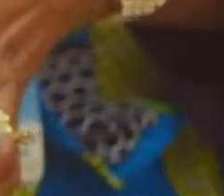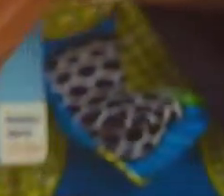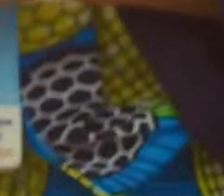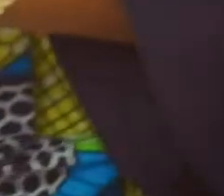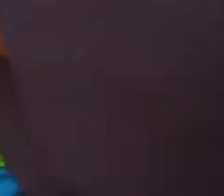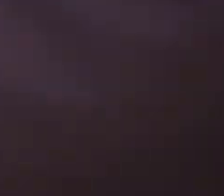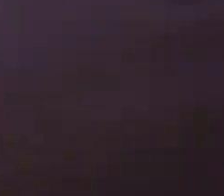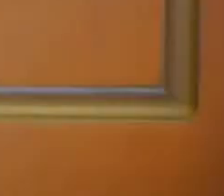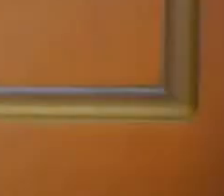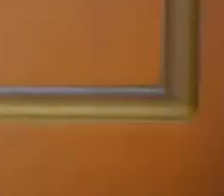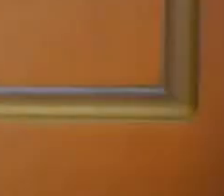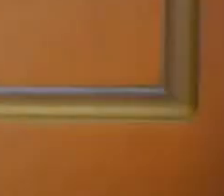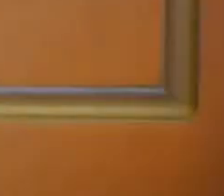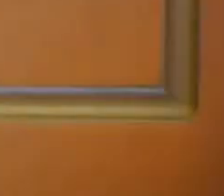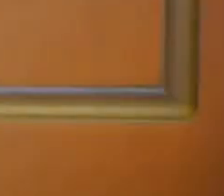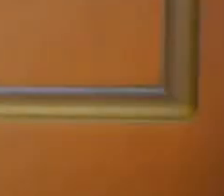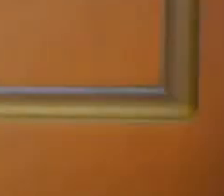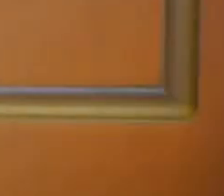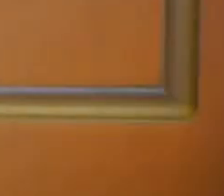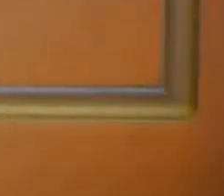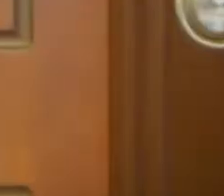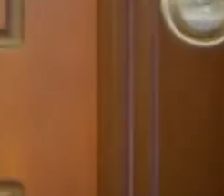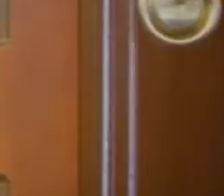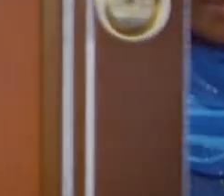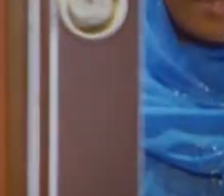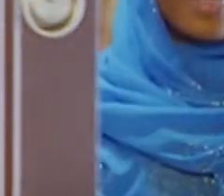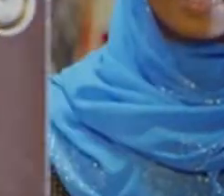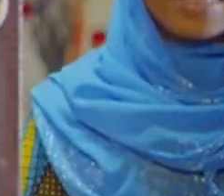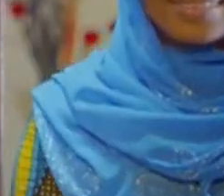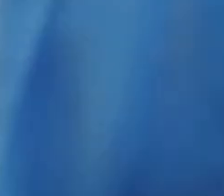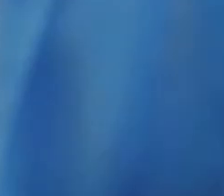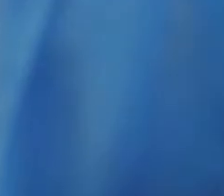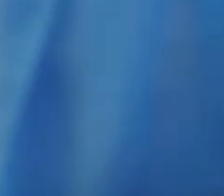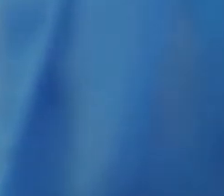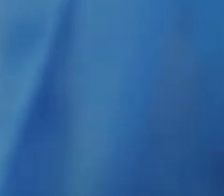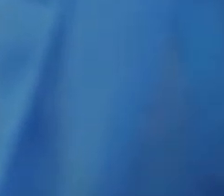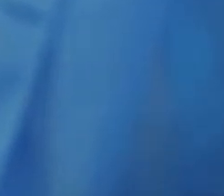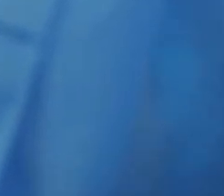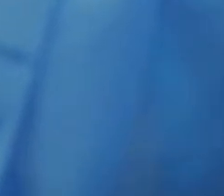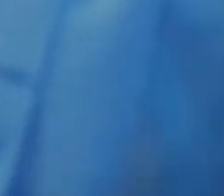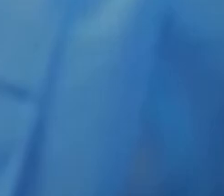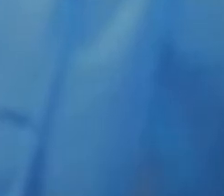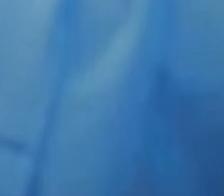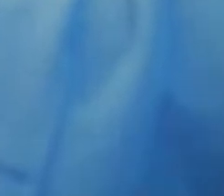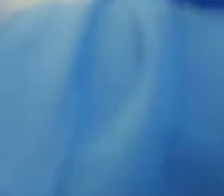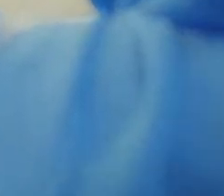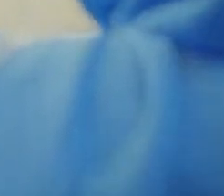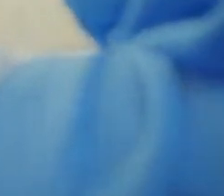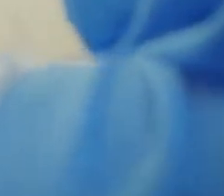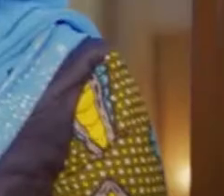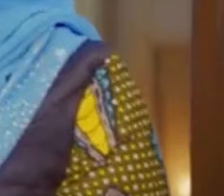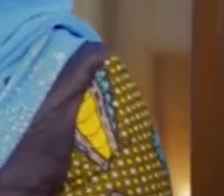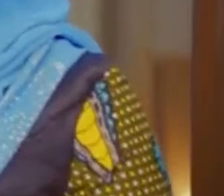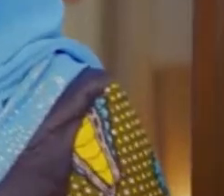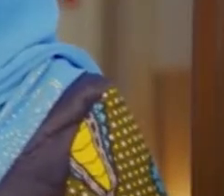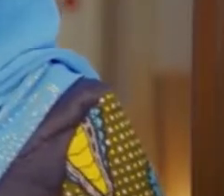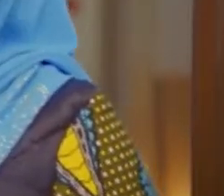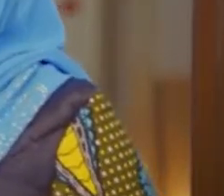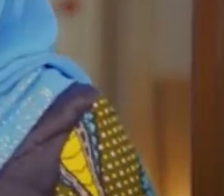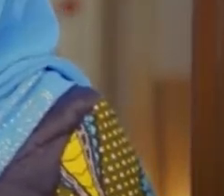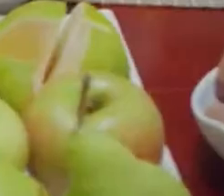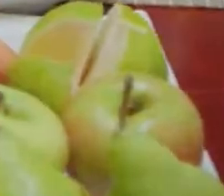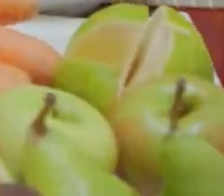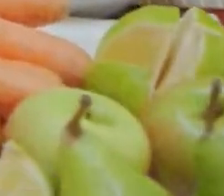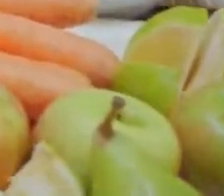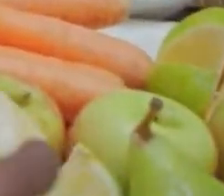Encourage acts of kindness, big or small, and share love and nourishment with everyone